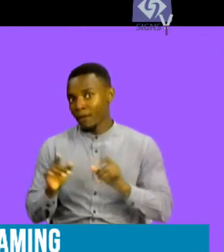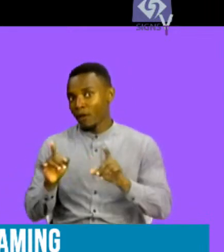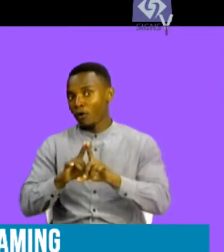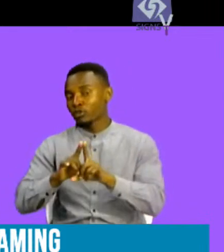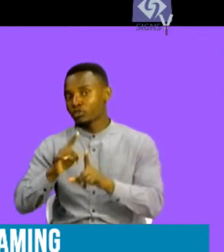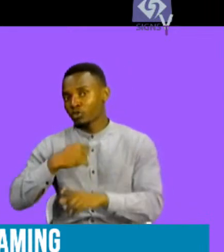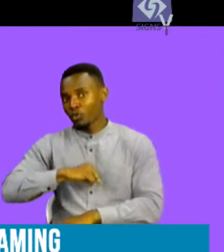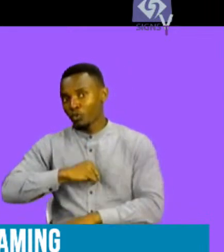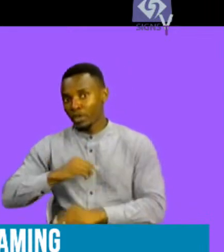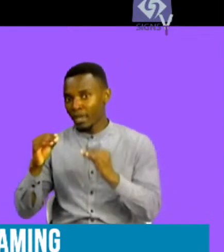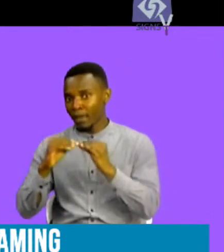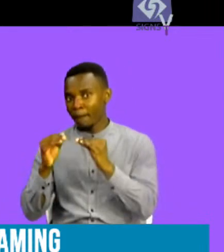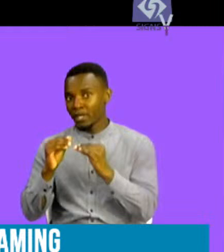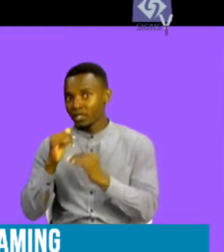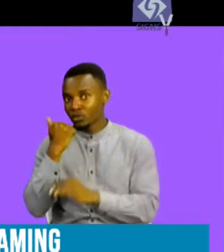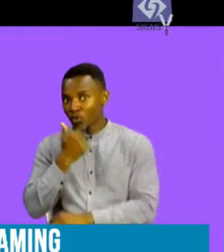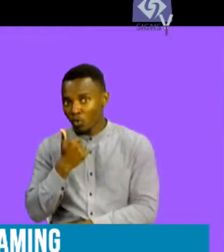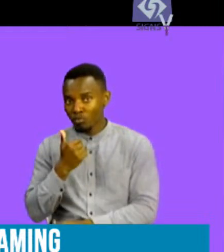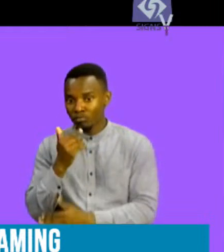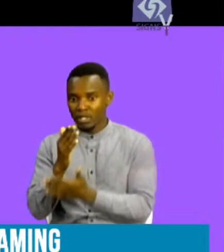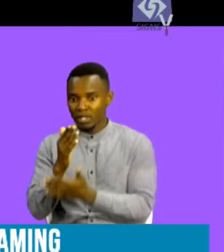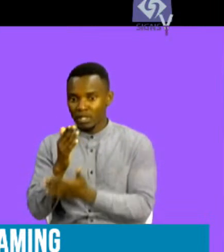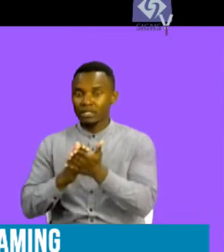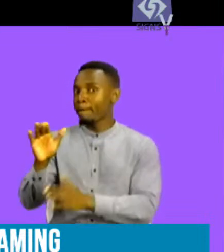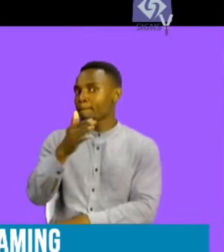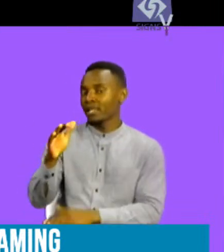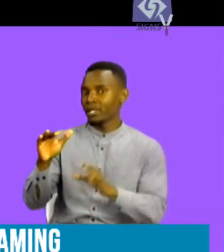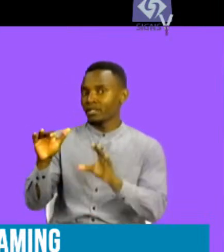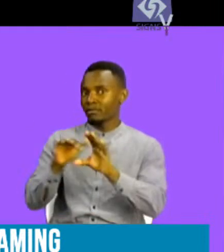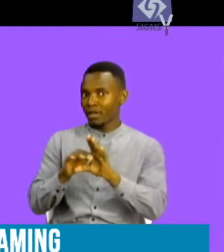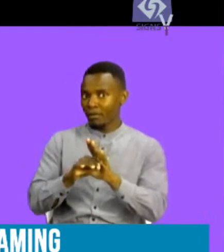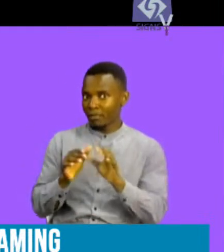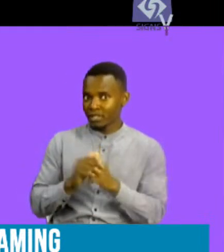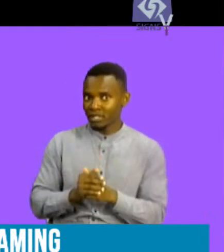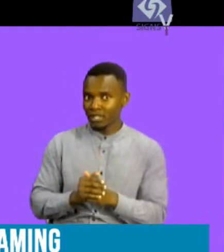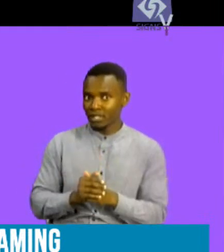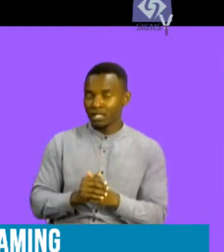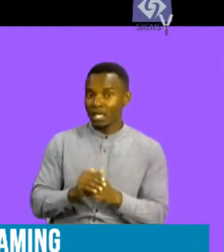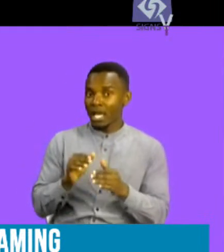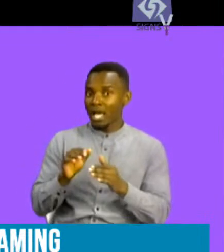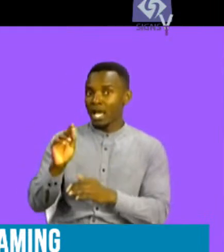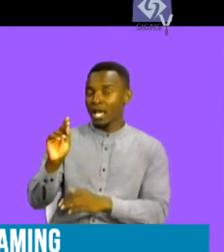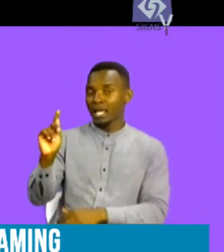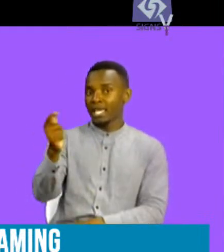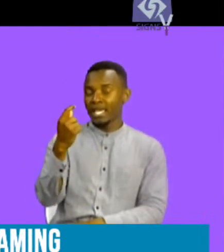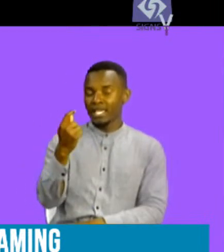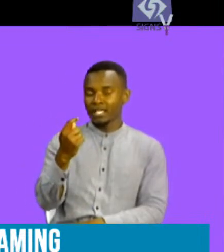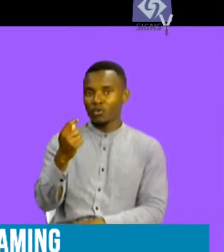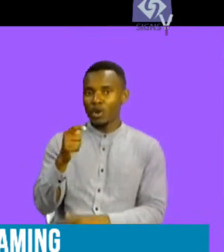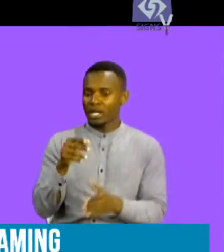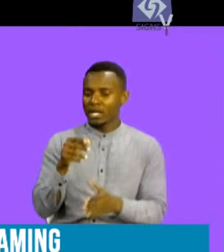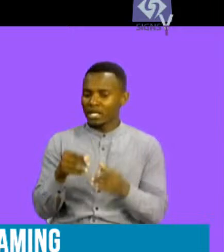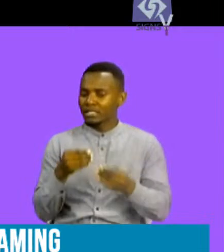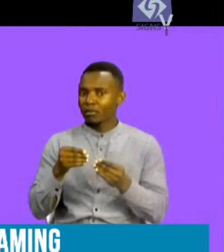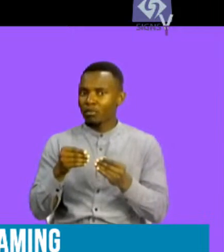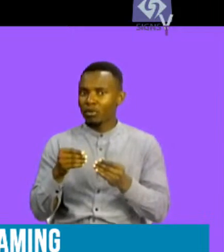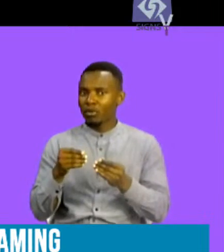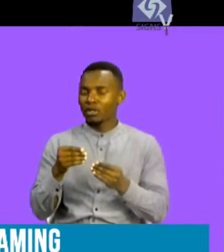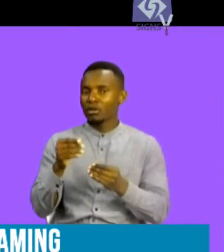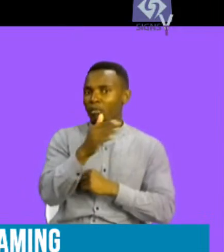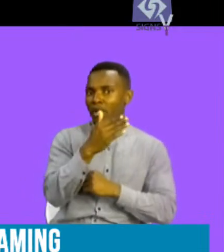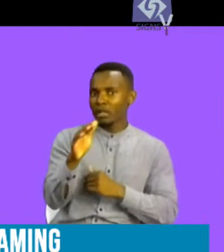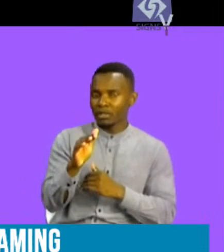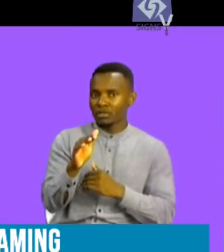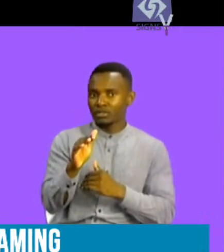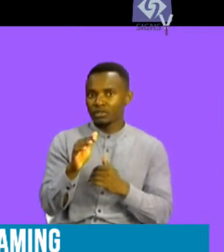met with some parliamentarians, KDPA, Kenya Disabled Parliamentarians Association, just to influence. And